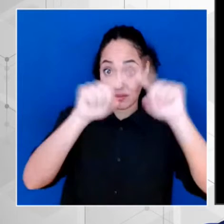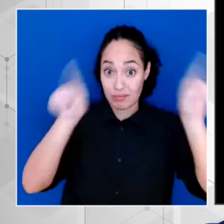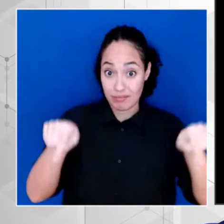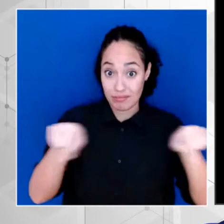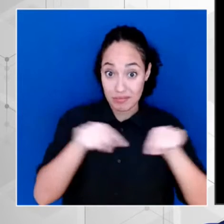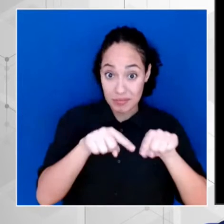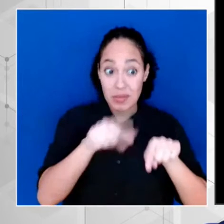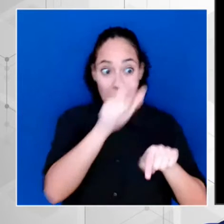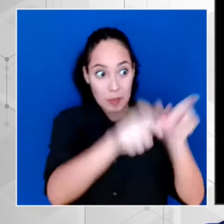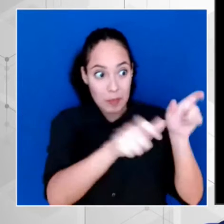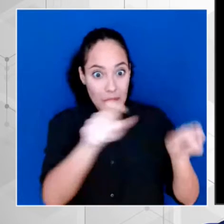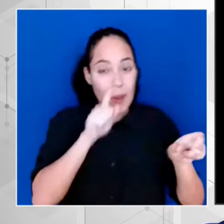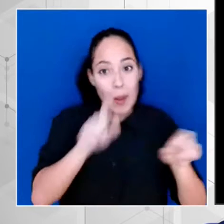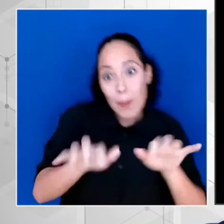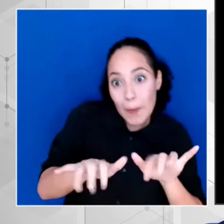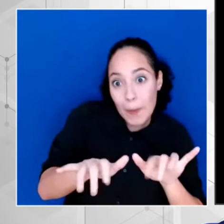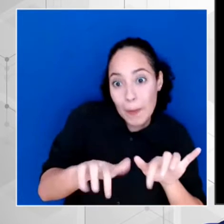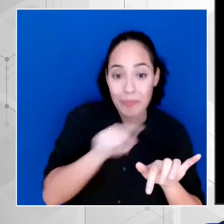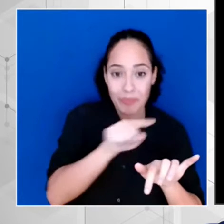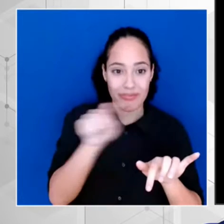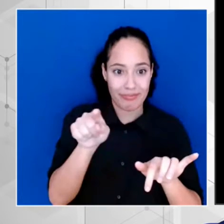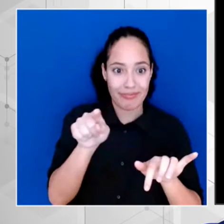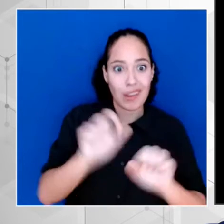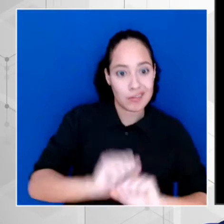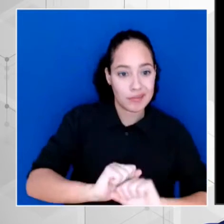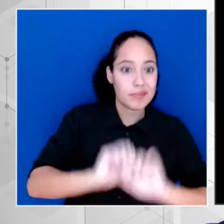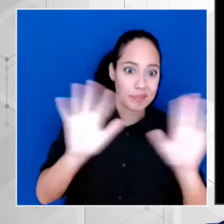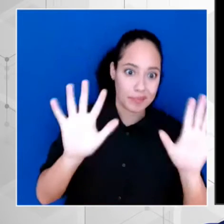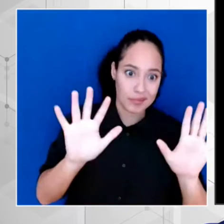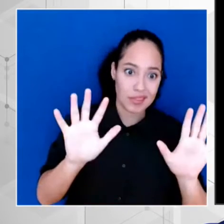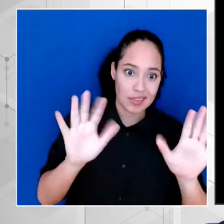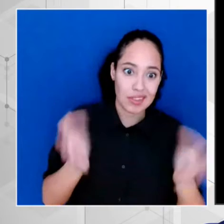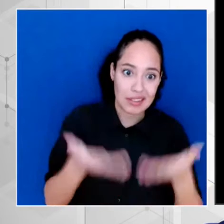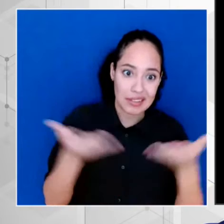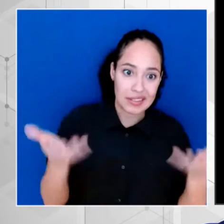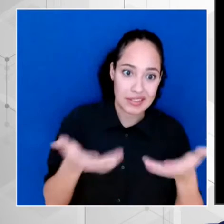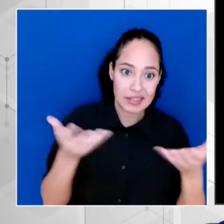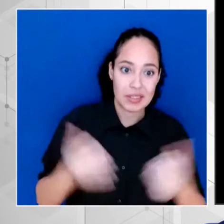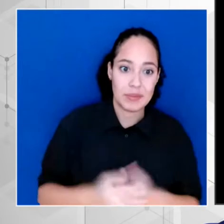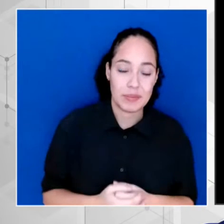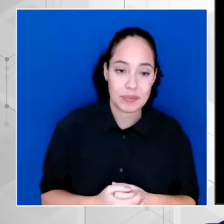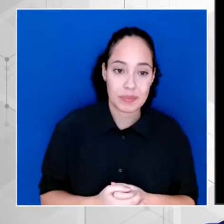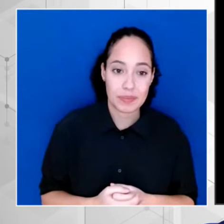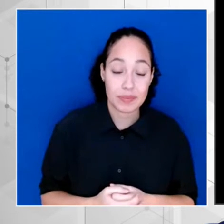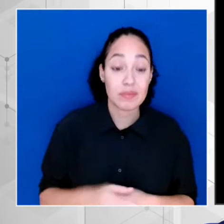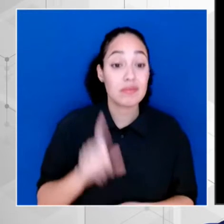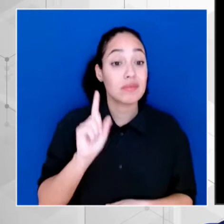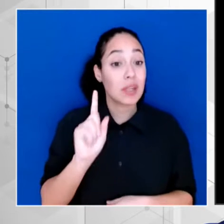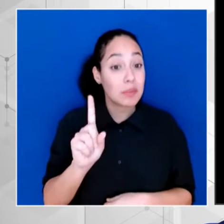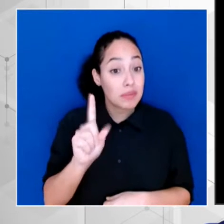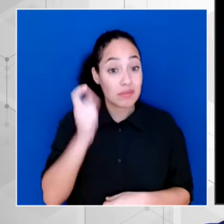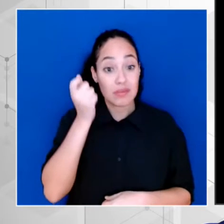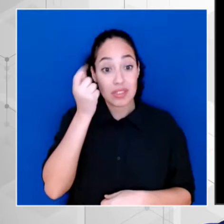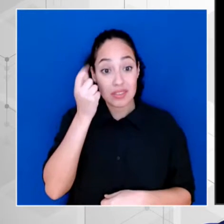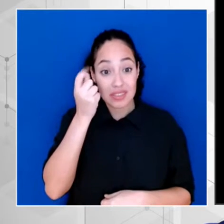Also, keep in mind that products should facilitate users. If the user only gets different kinds of challenges to deal